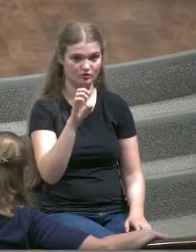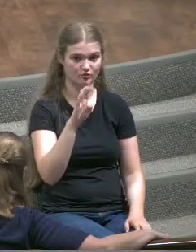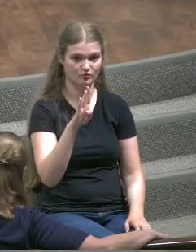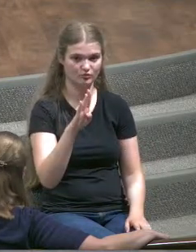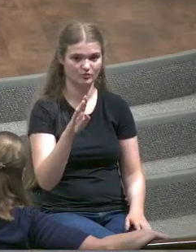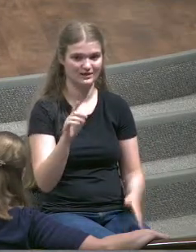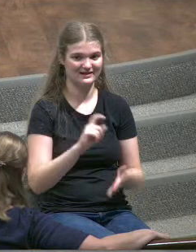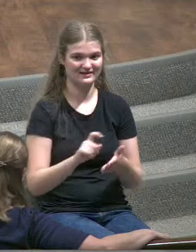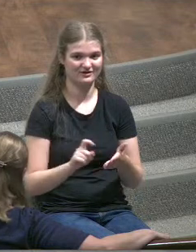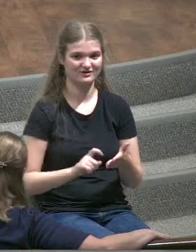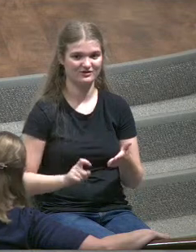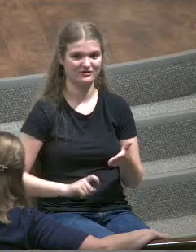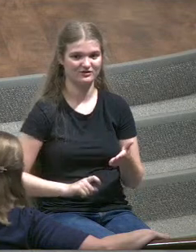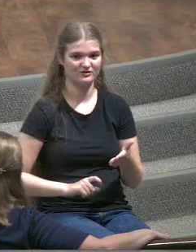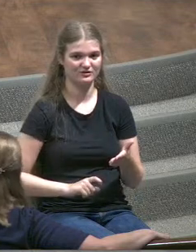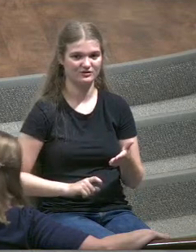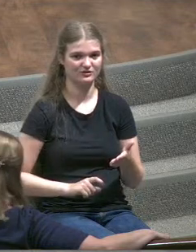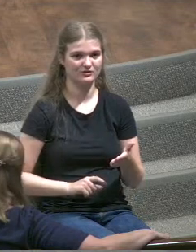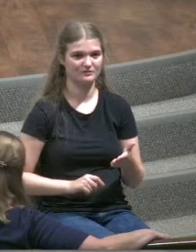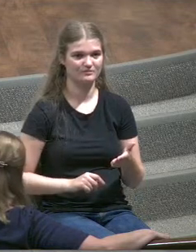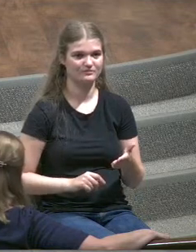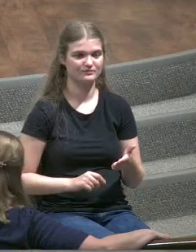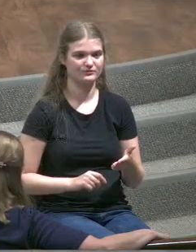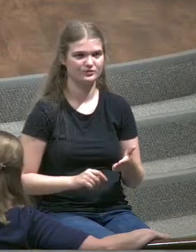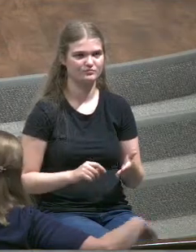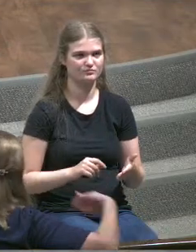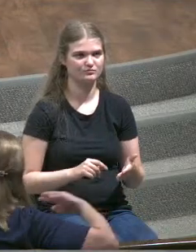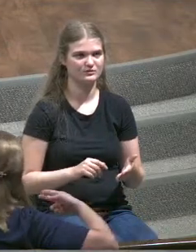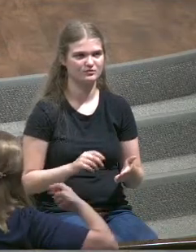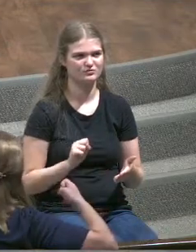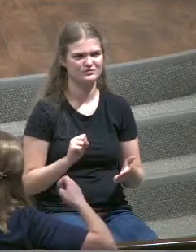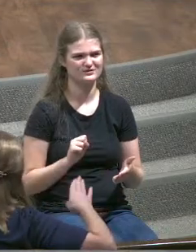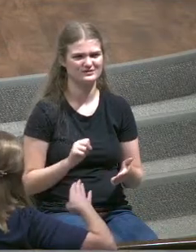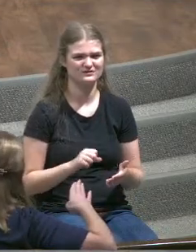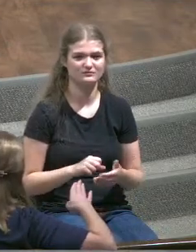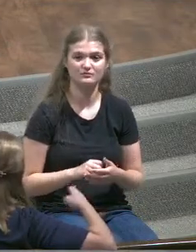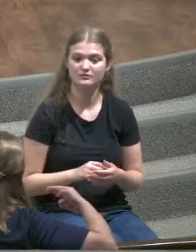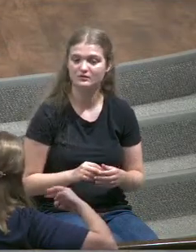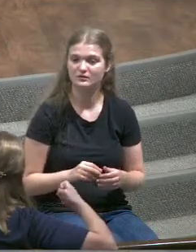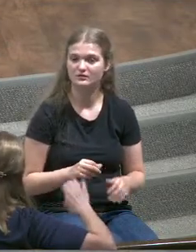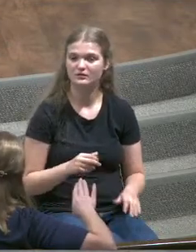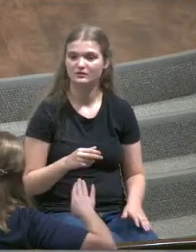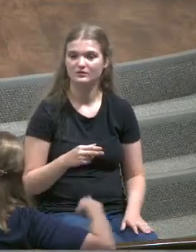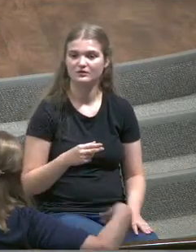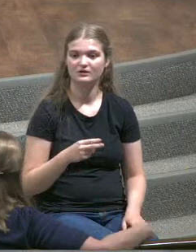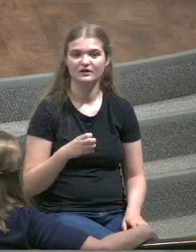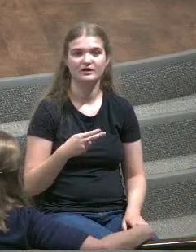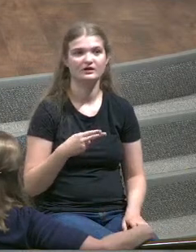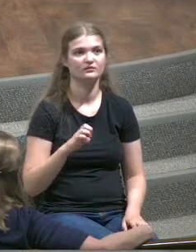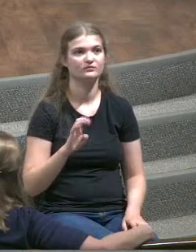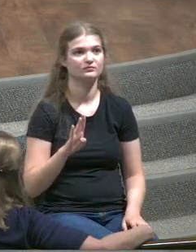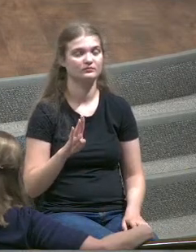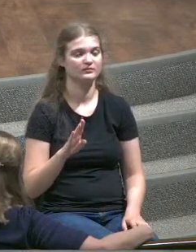the Hebrews letter, I guess if I'm being technically correct, the Hebrews letter, the writer, you know, says